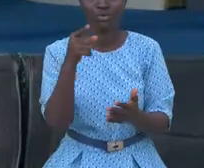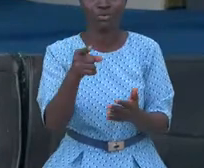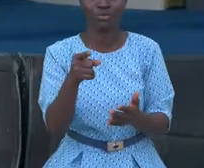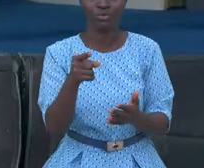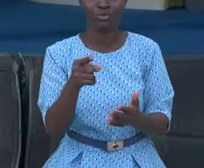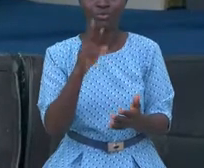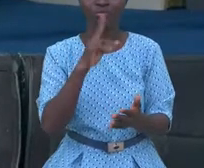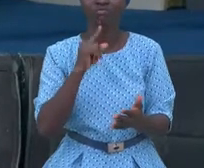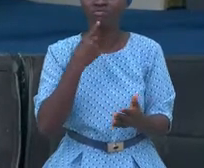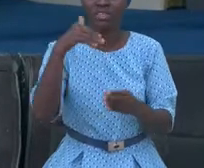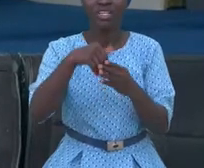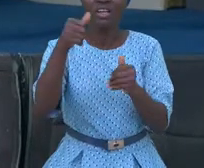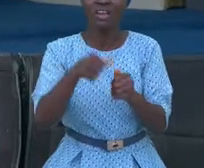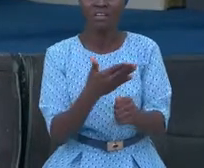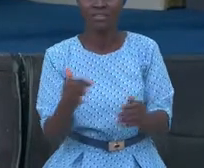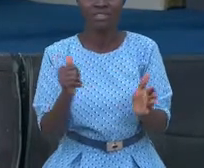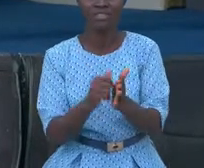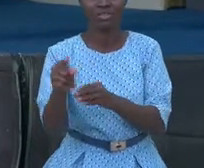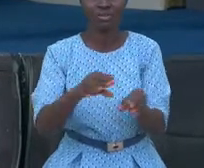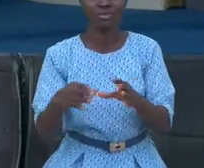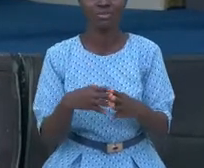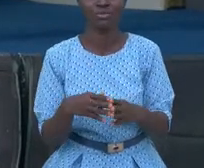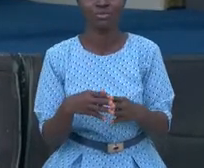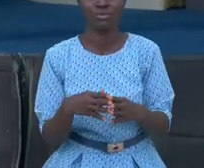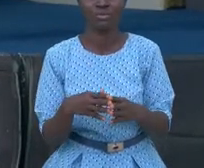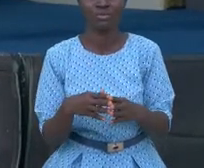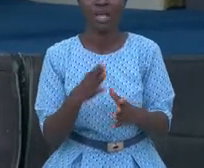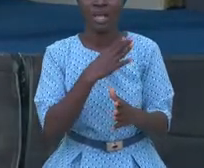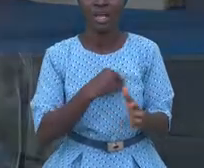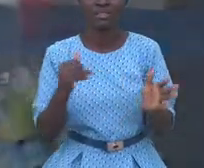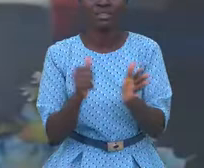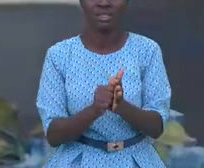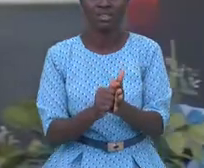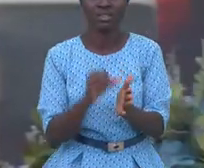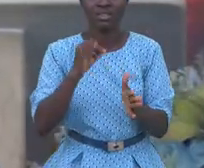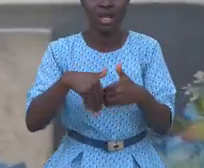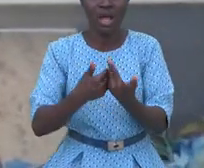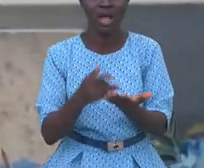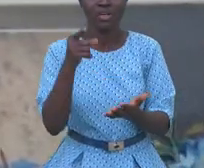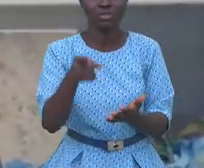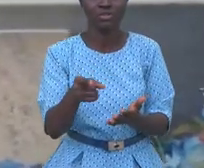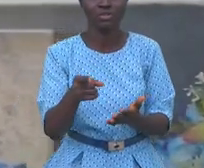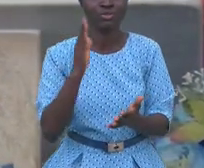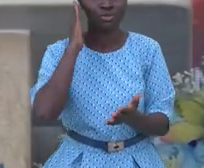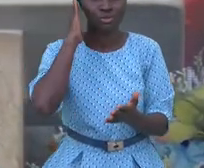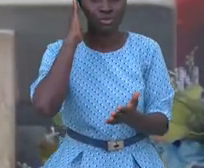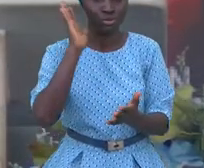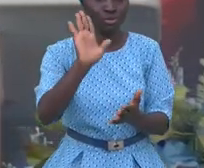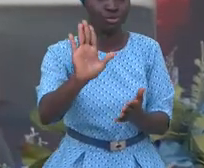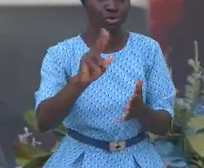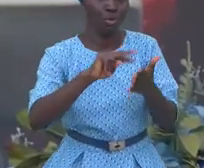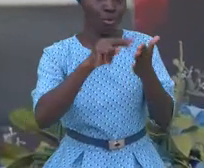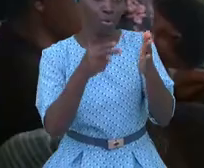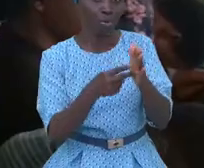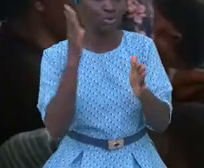everything that you do. That's how we make it in life. And that is how your goal will be fulfilled